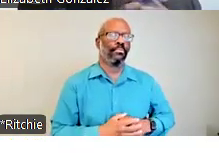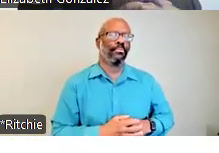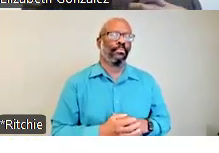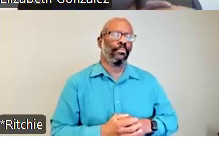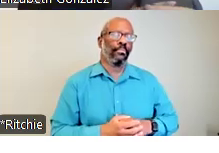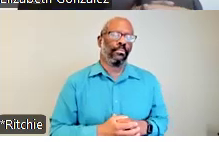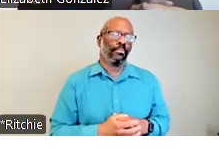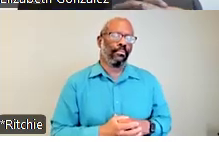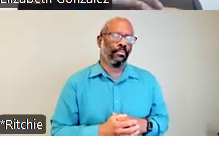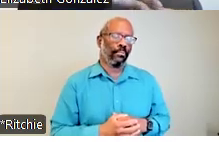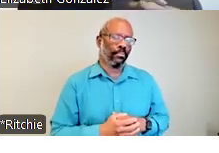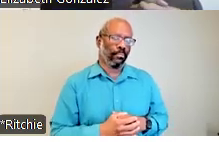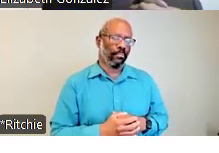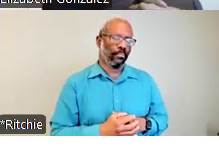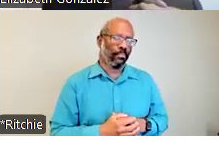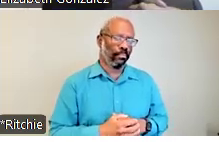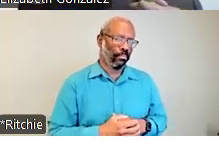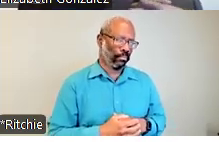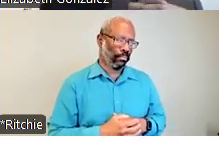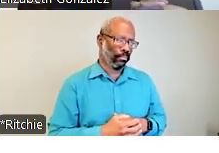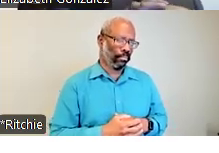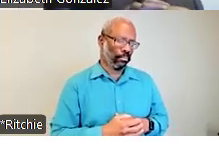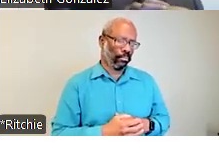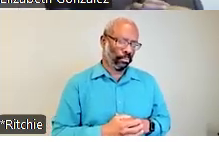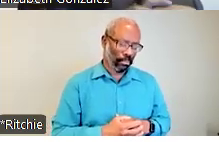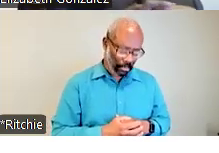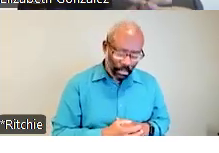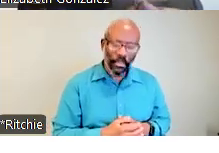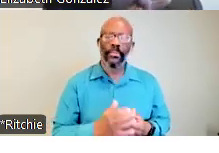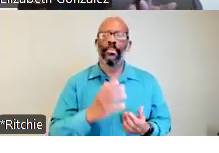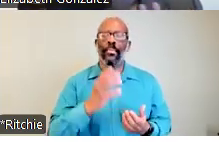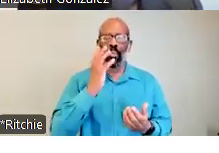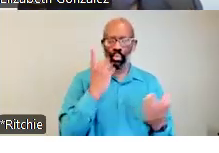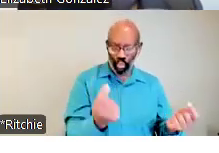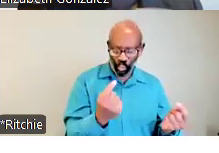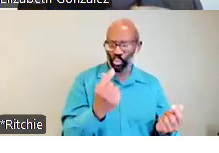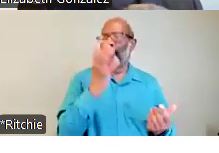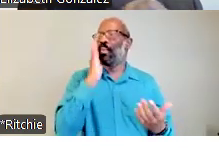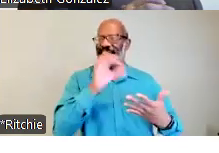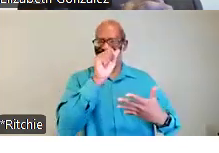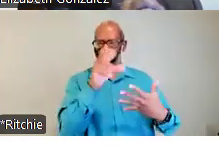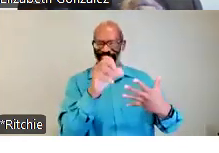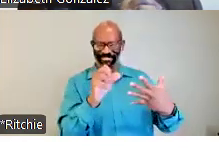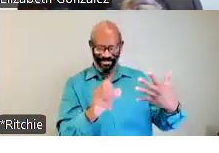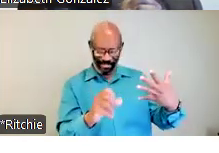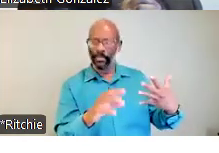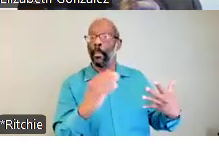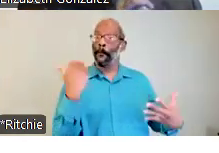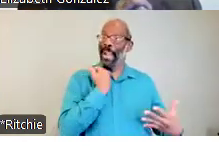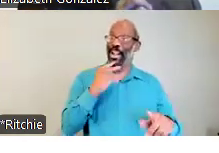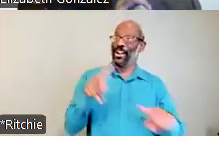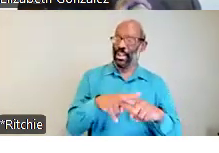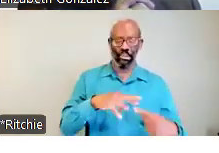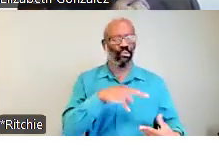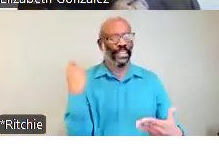Getting to some of the risks of a bankruptcy. If you file a bankruptcy, your